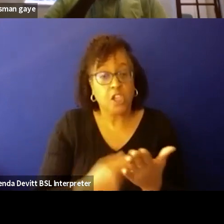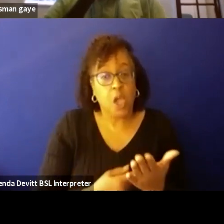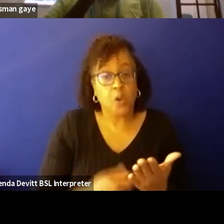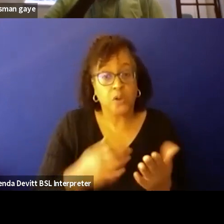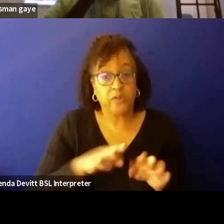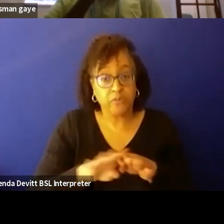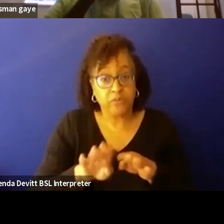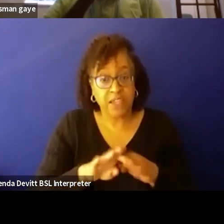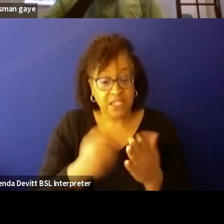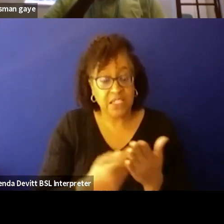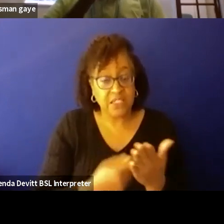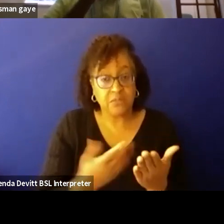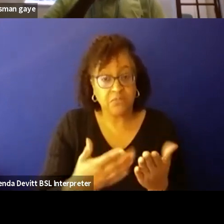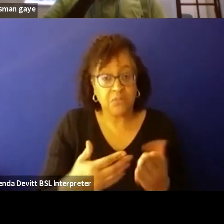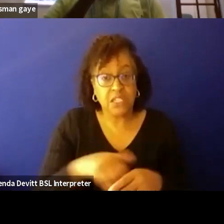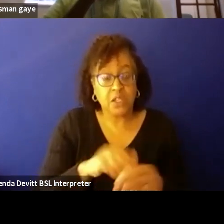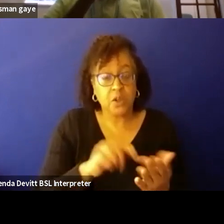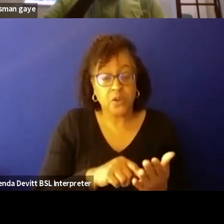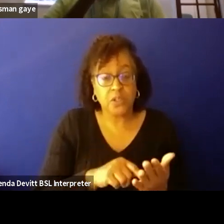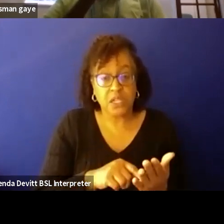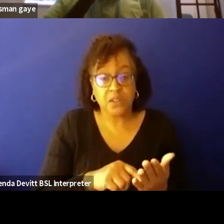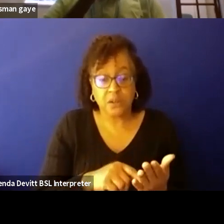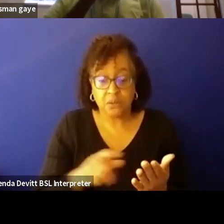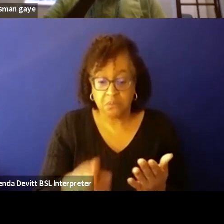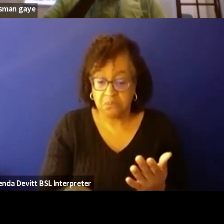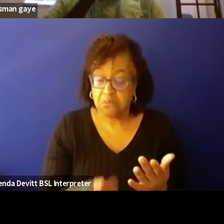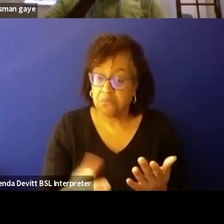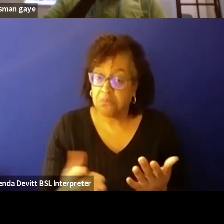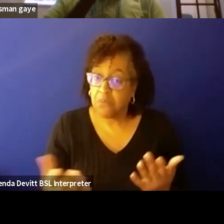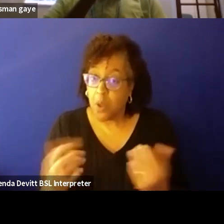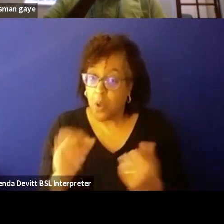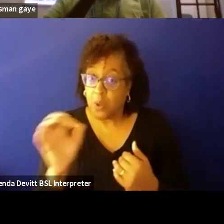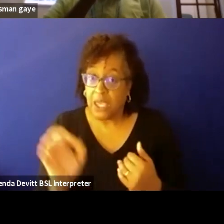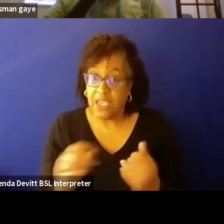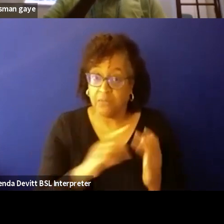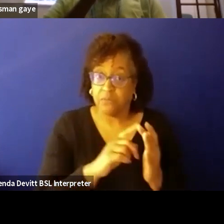the strategy on the